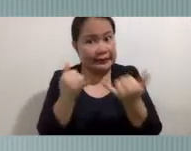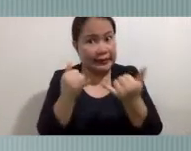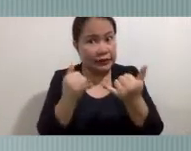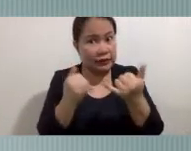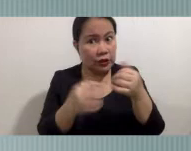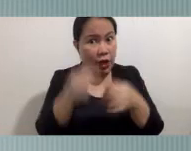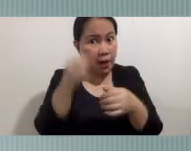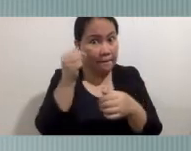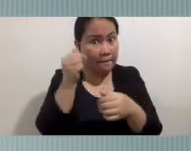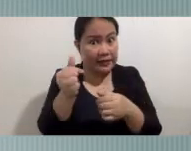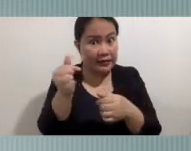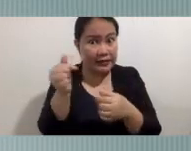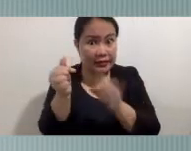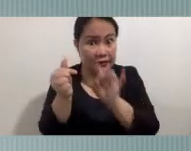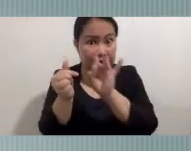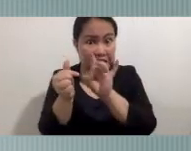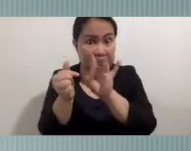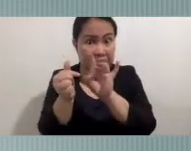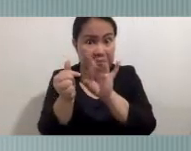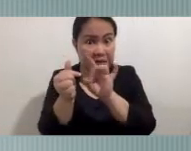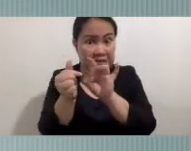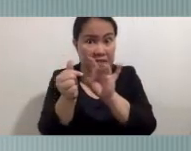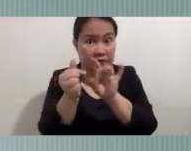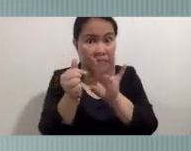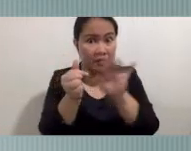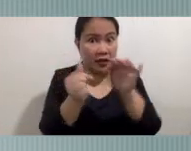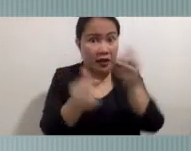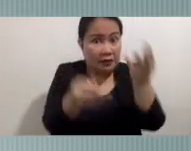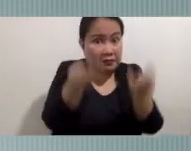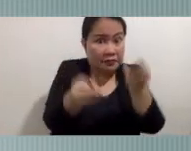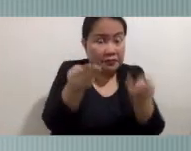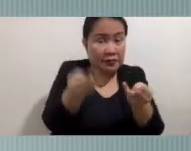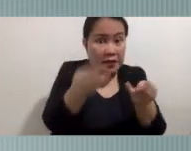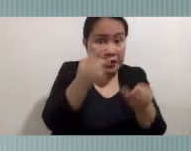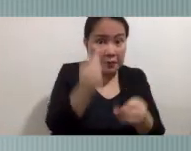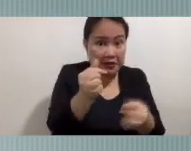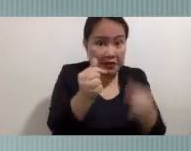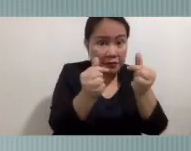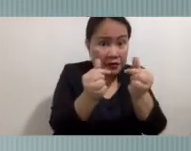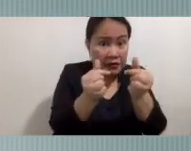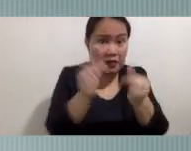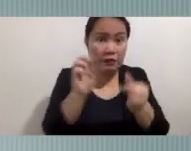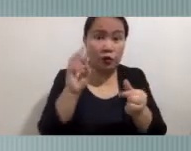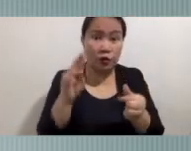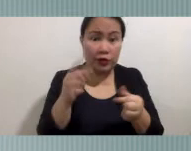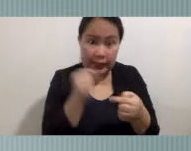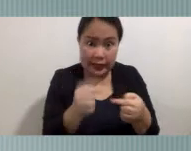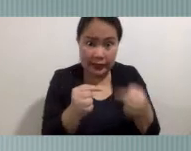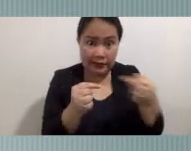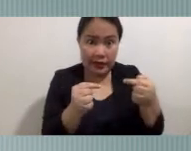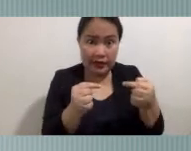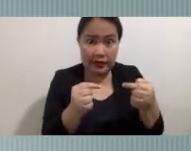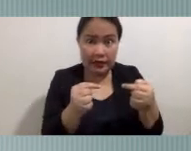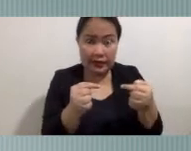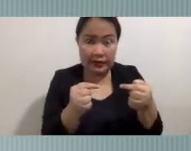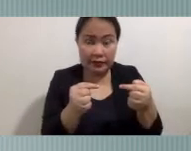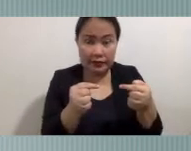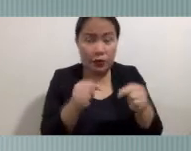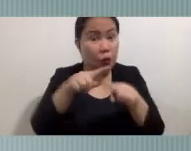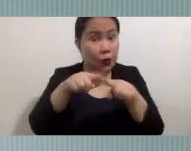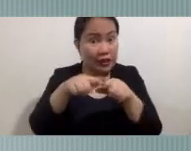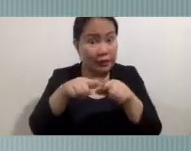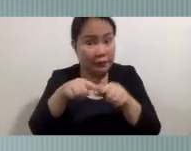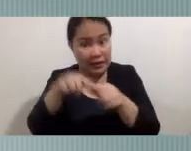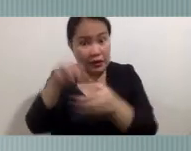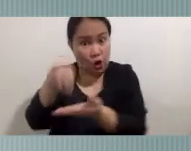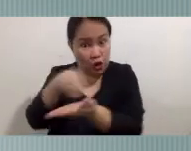now, since positive ulit to, it's either parehong positive or parehong negative yan para ang resulting product